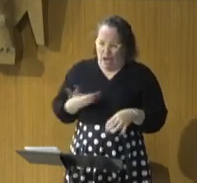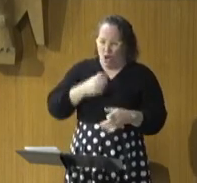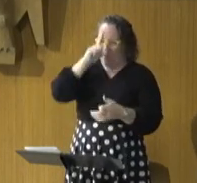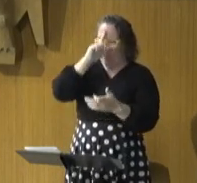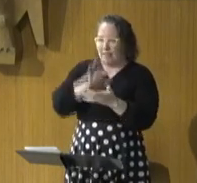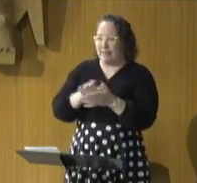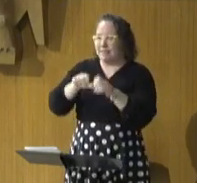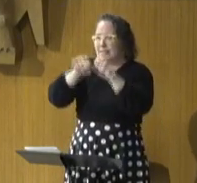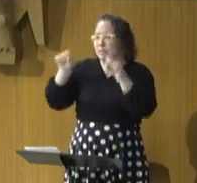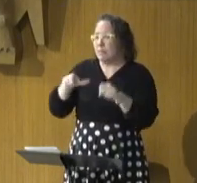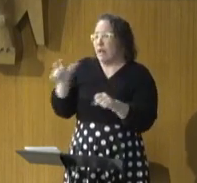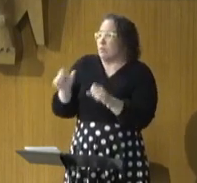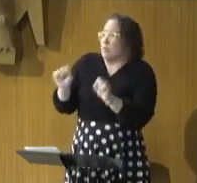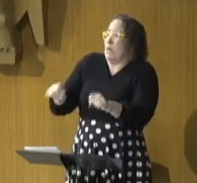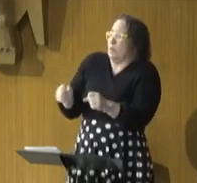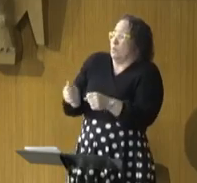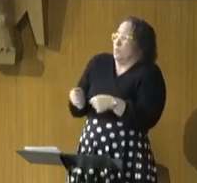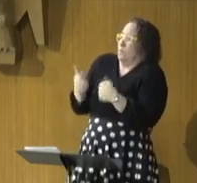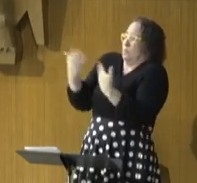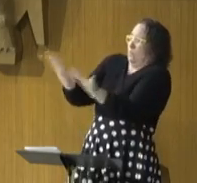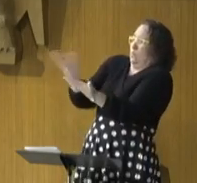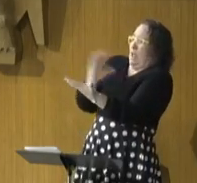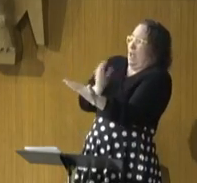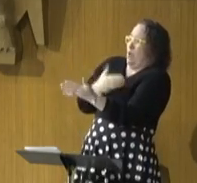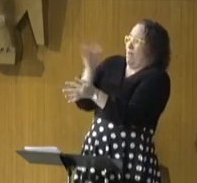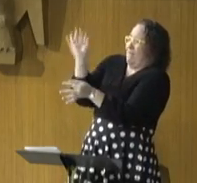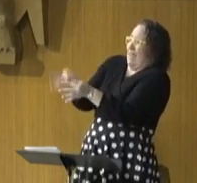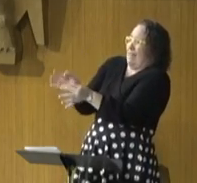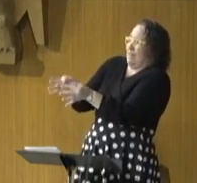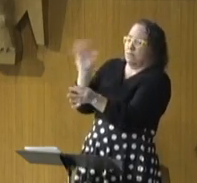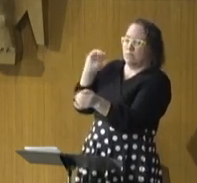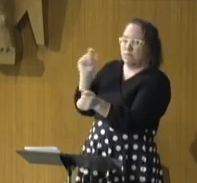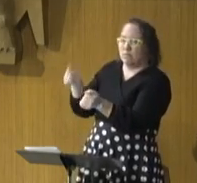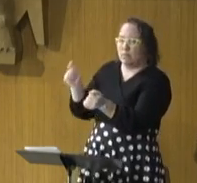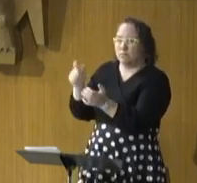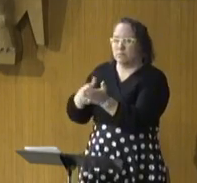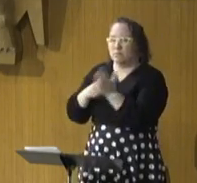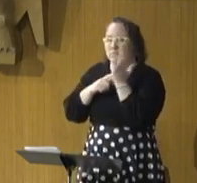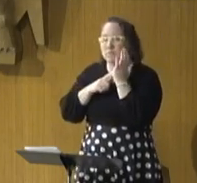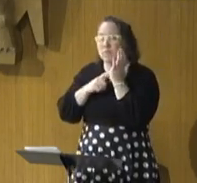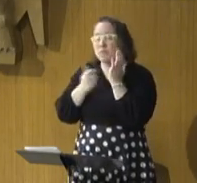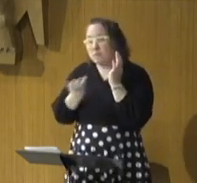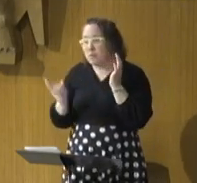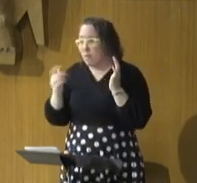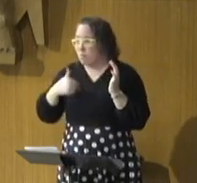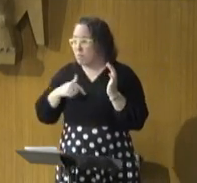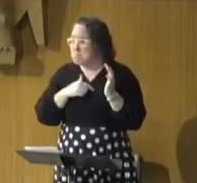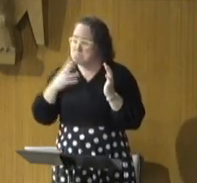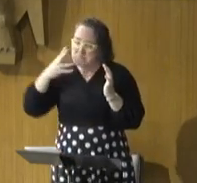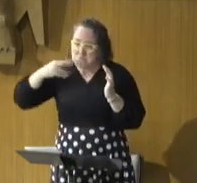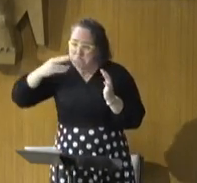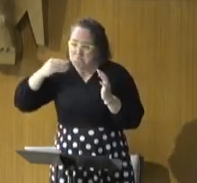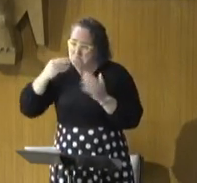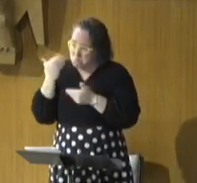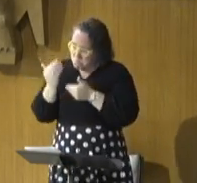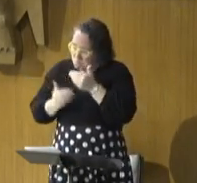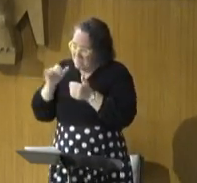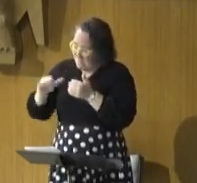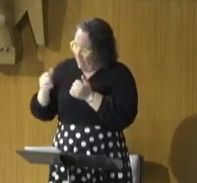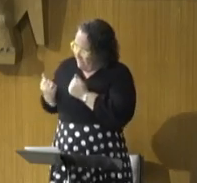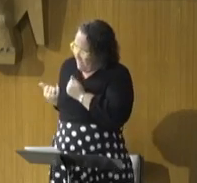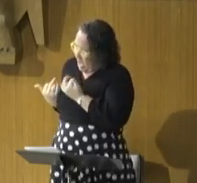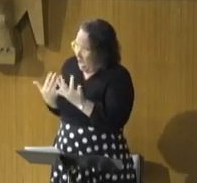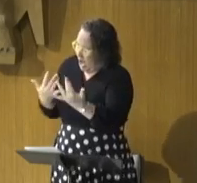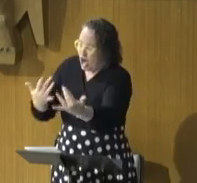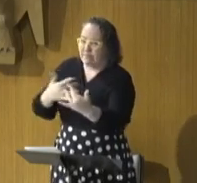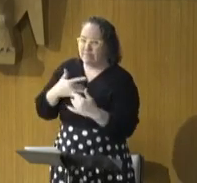that we are developing, which we call our faith. Some of us have walked through the furnace before and